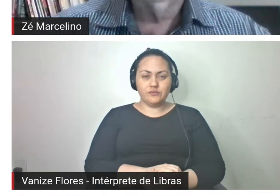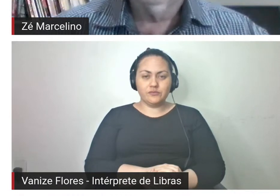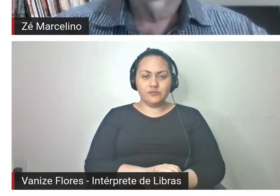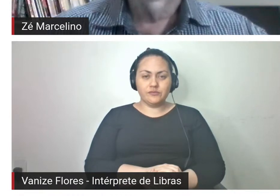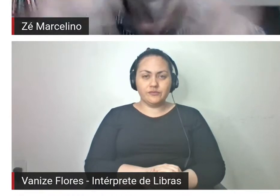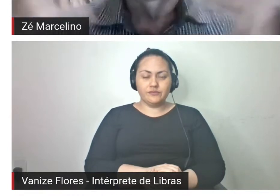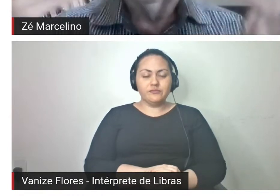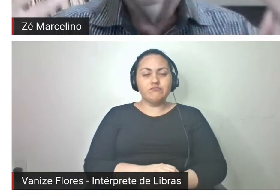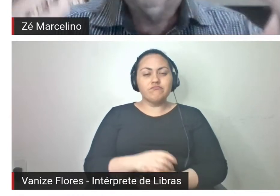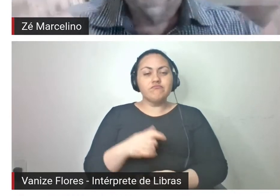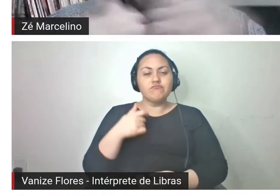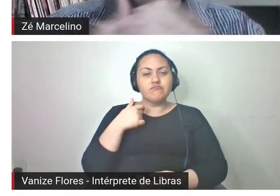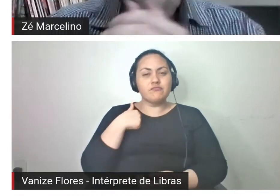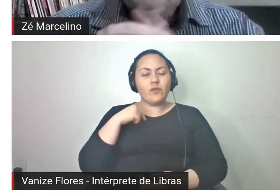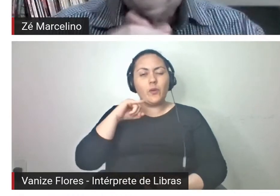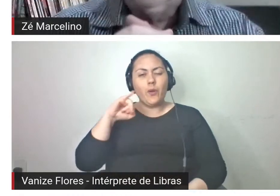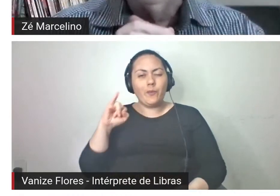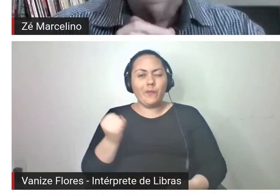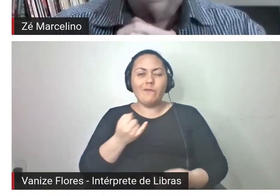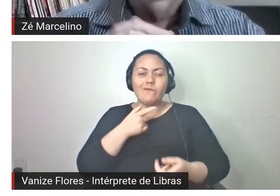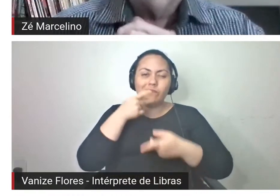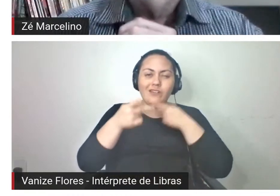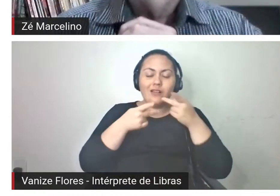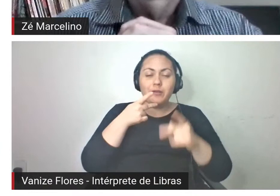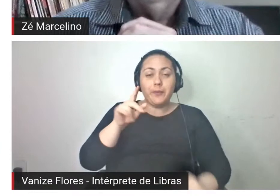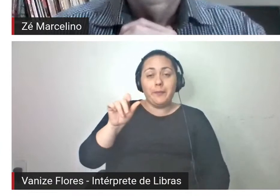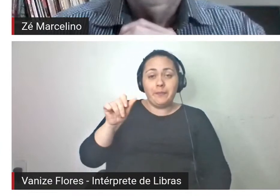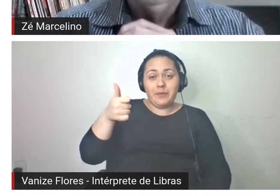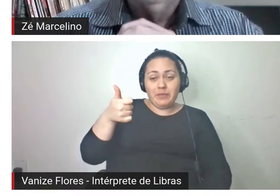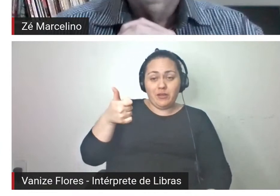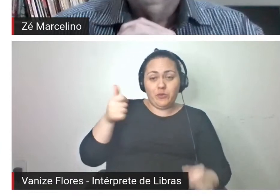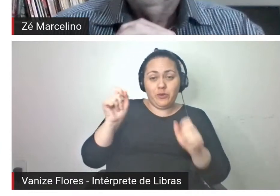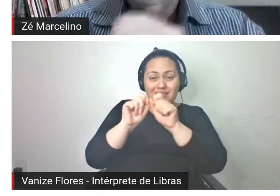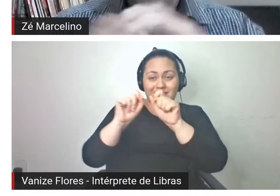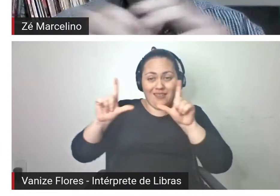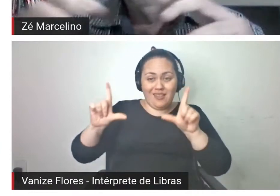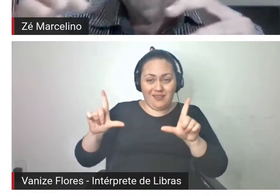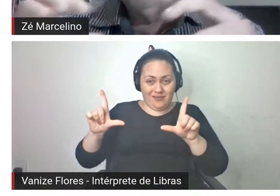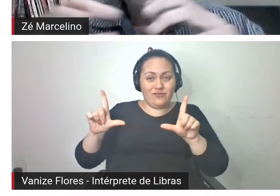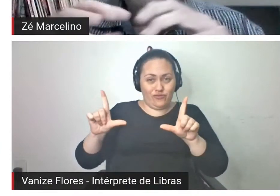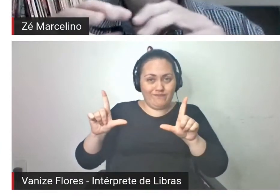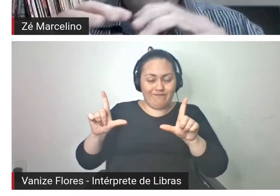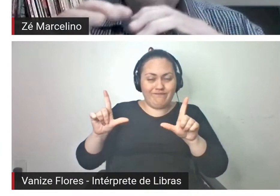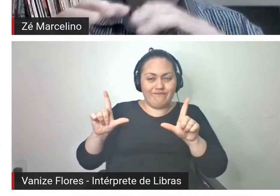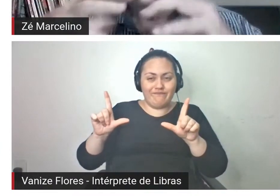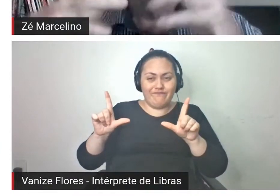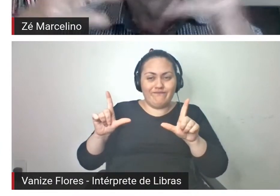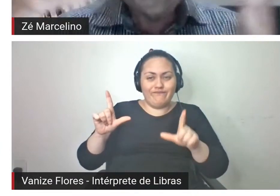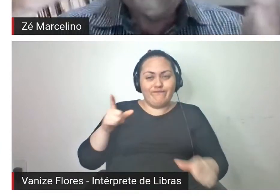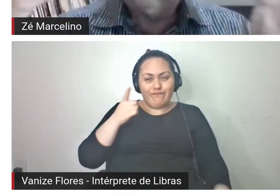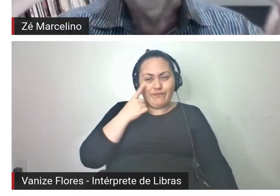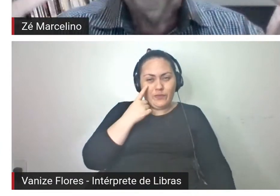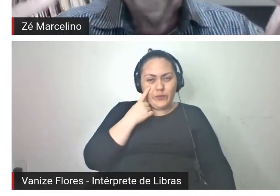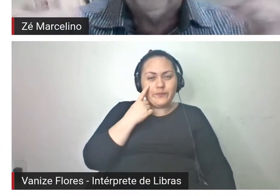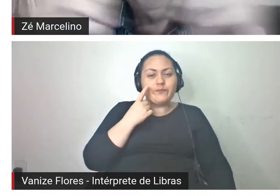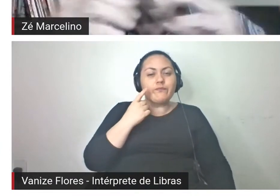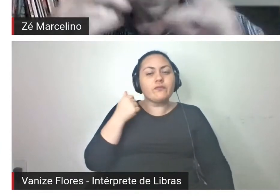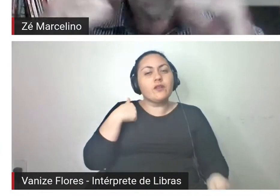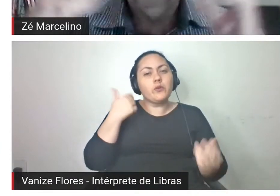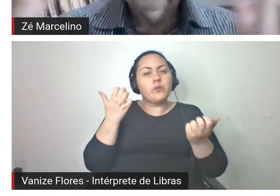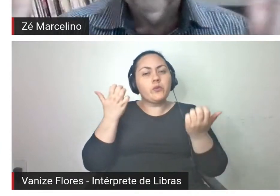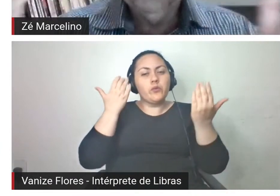Eu vou trazendo o primeiro slide, Rubens. Eu procuro fazer uma